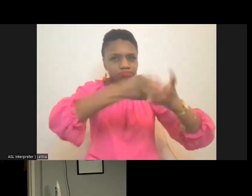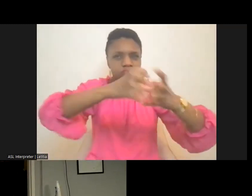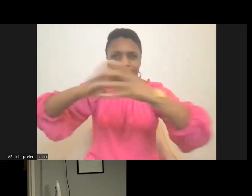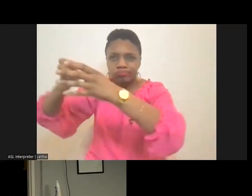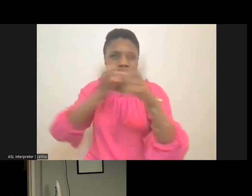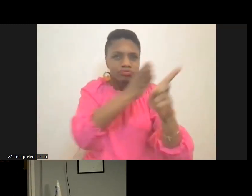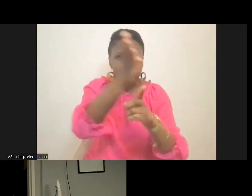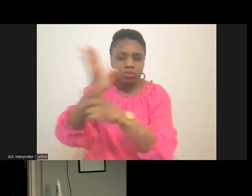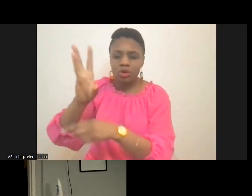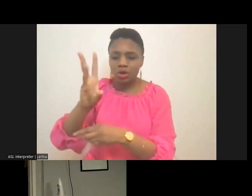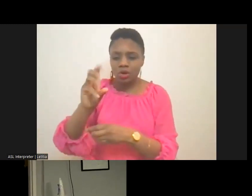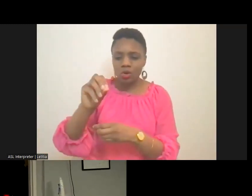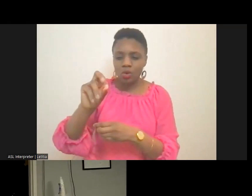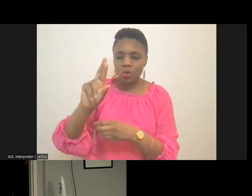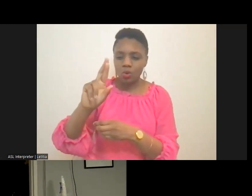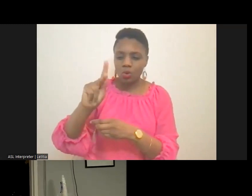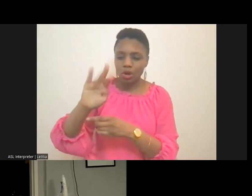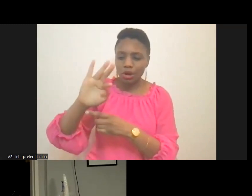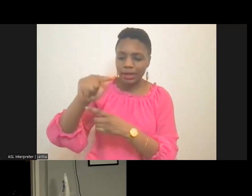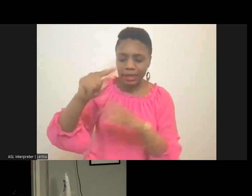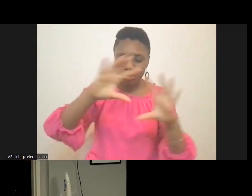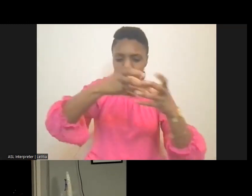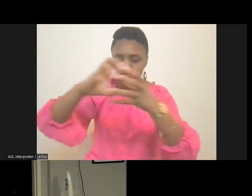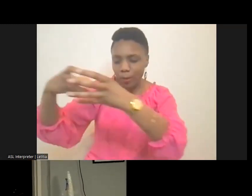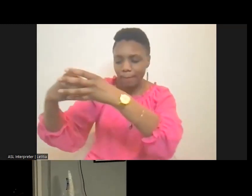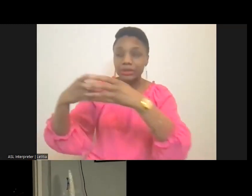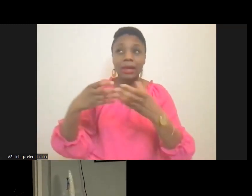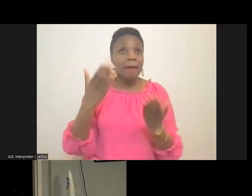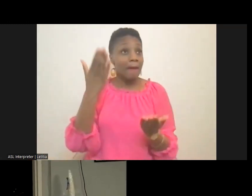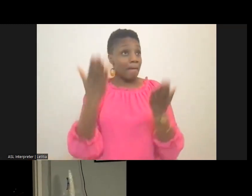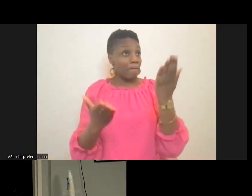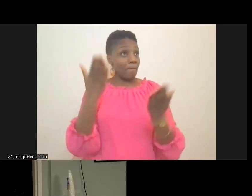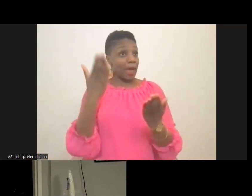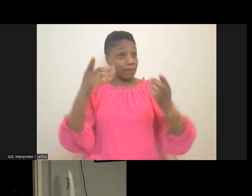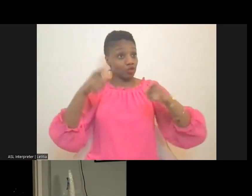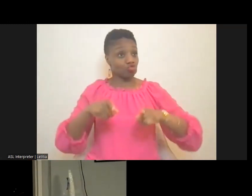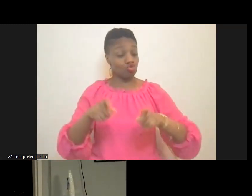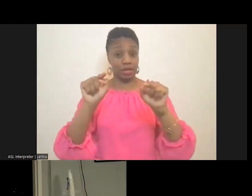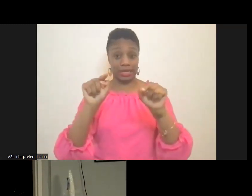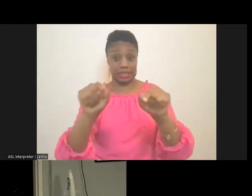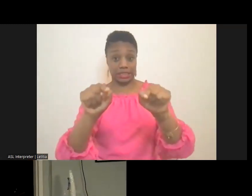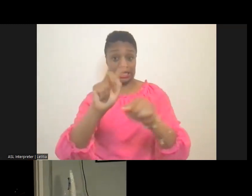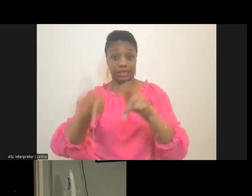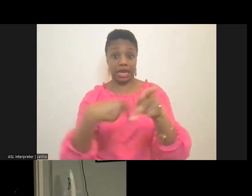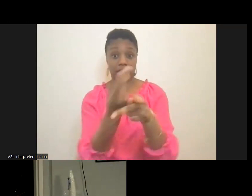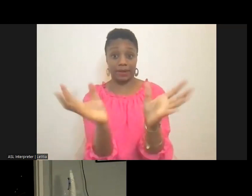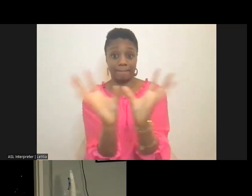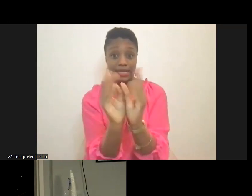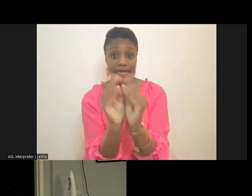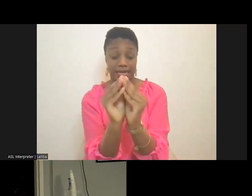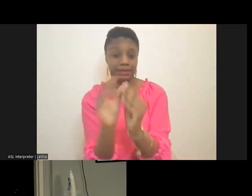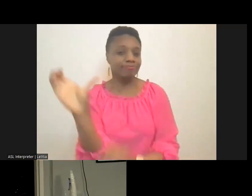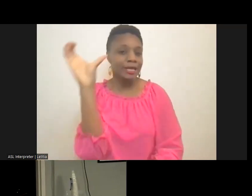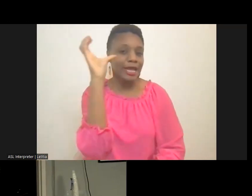it's a future meeting where we might be able to hear some of the proposals and get feedback as well, or provide